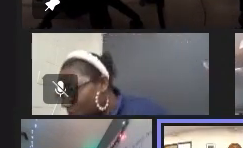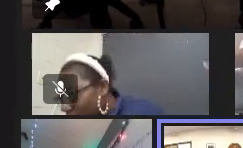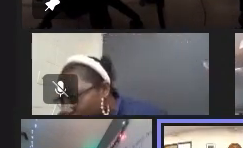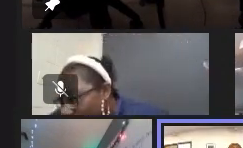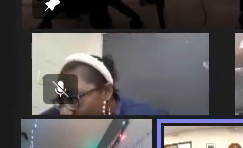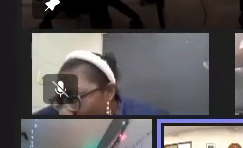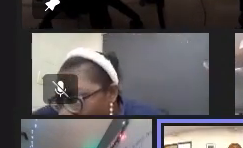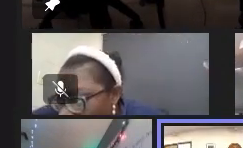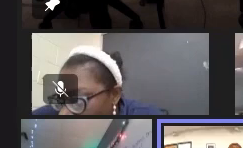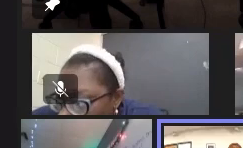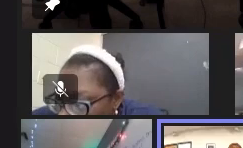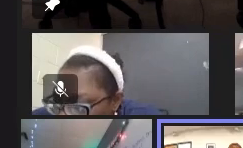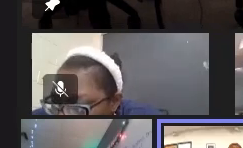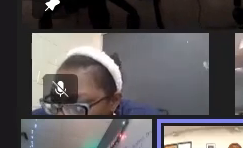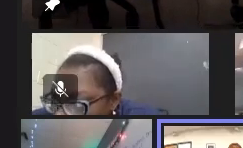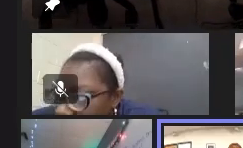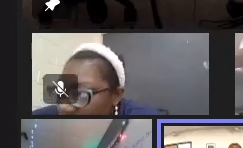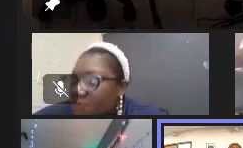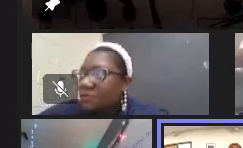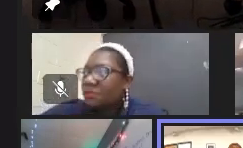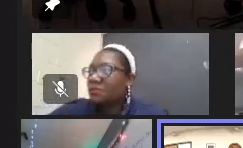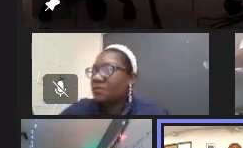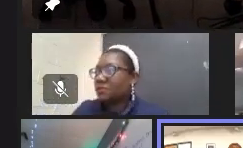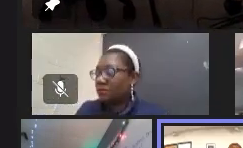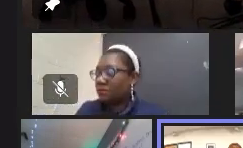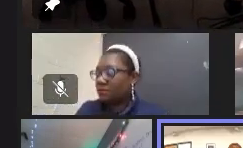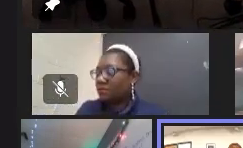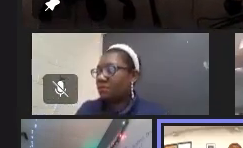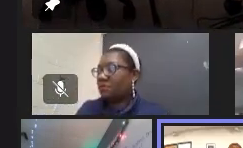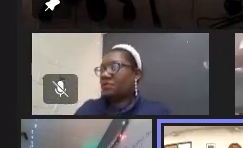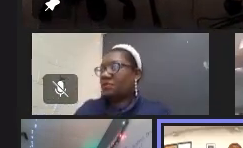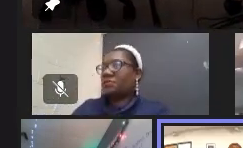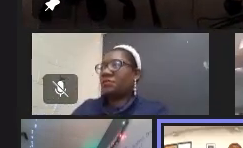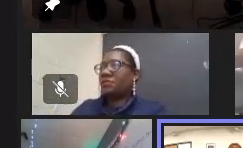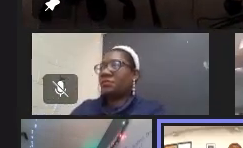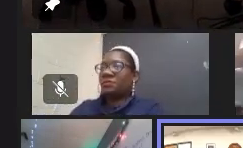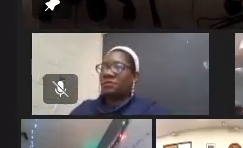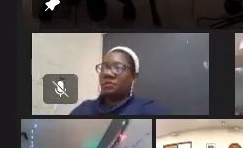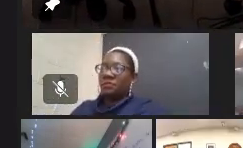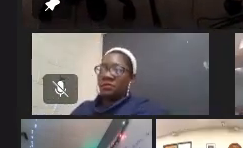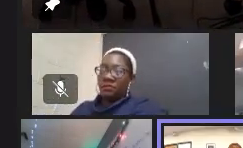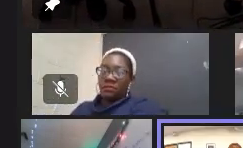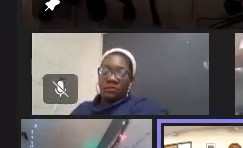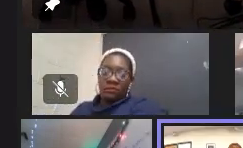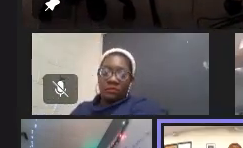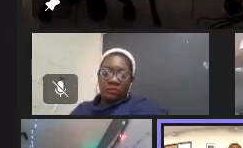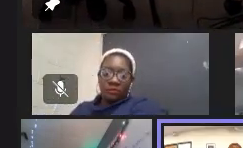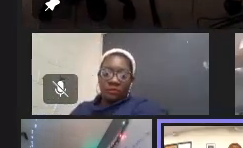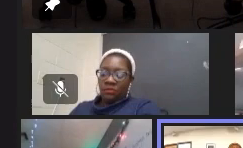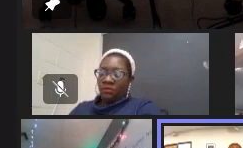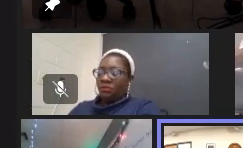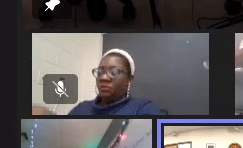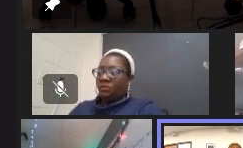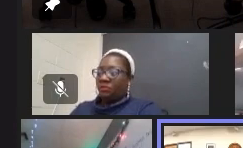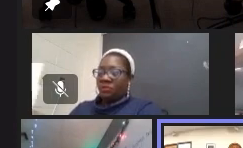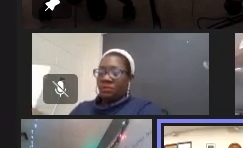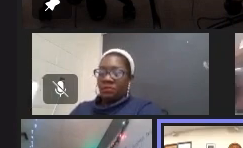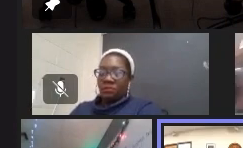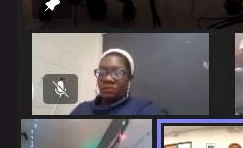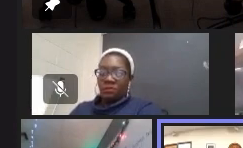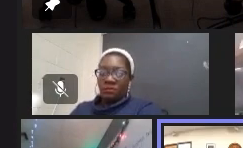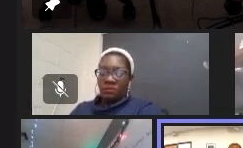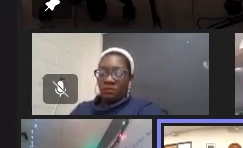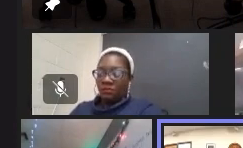So I'm Jenny Larkins, and I have with me Lisa Jett. And as he mentioned, we are from the Office of Assessment